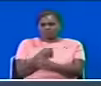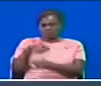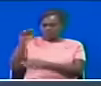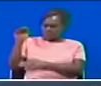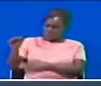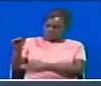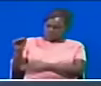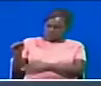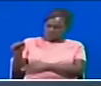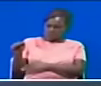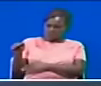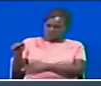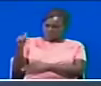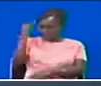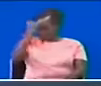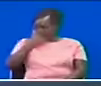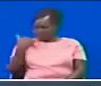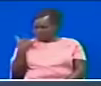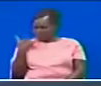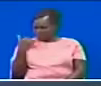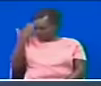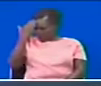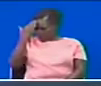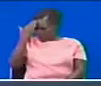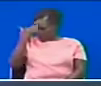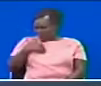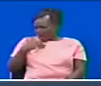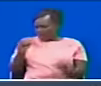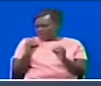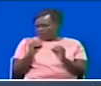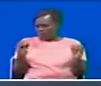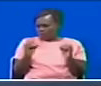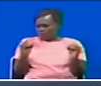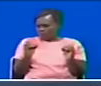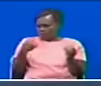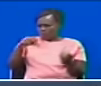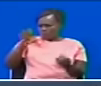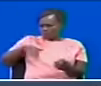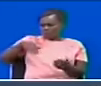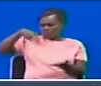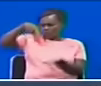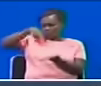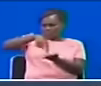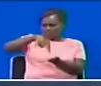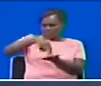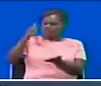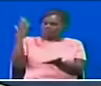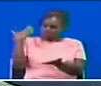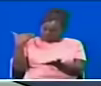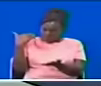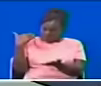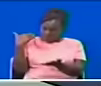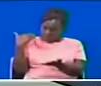you, Yvonne, why don't we have a woman presidential candidate? We have had before. We have had